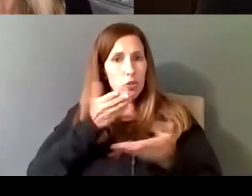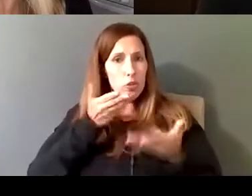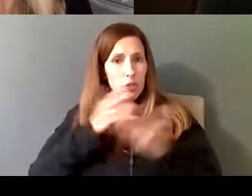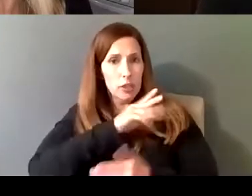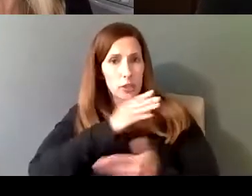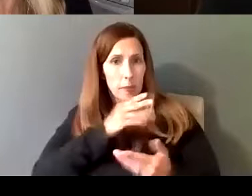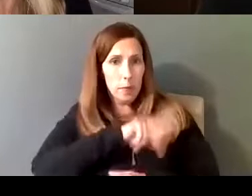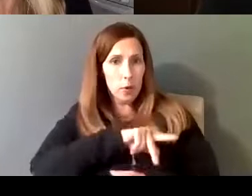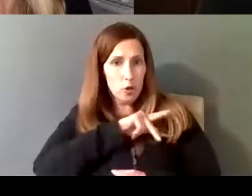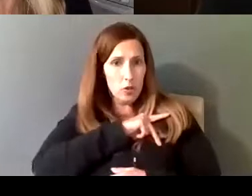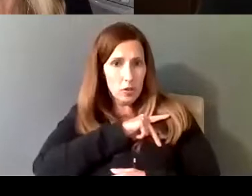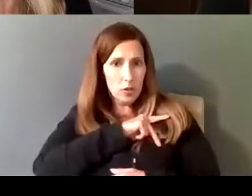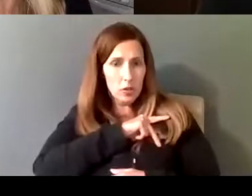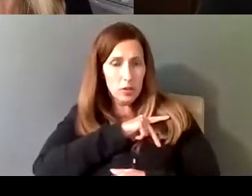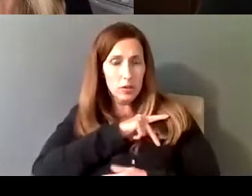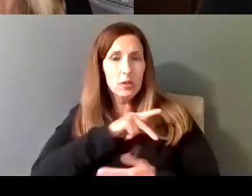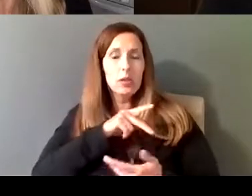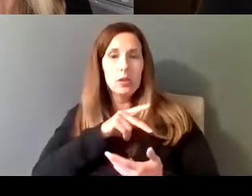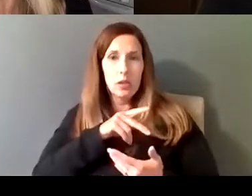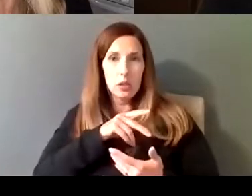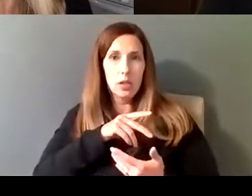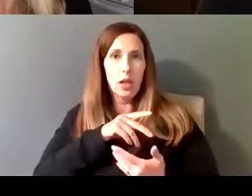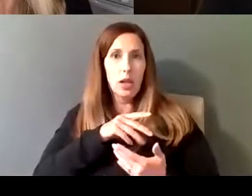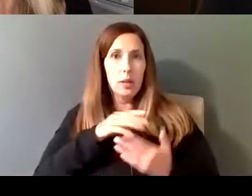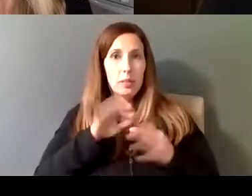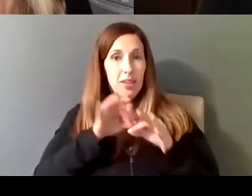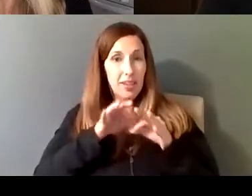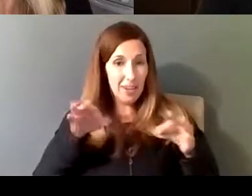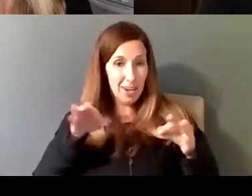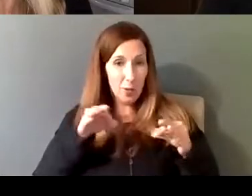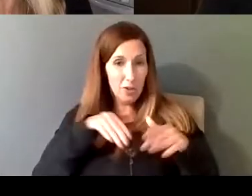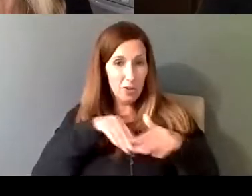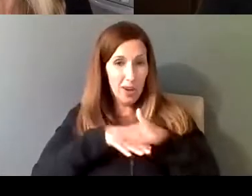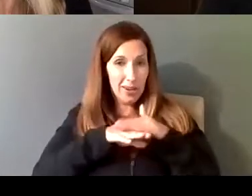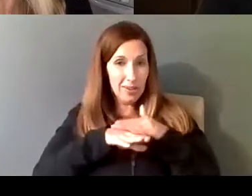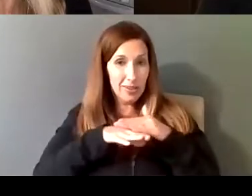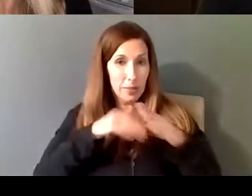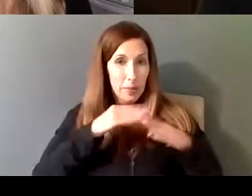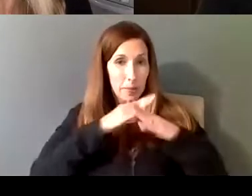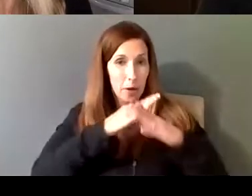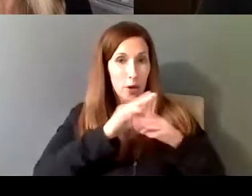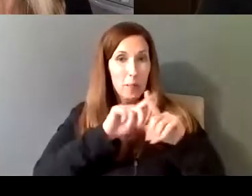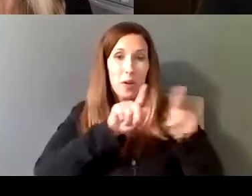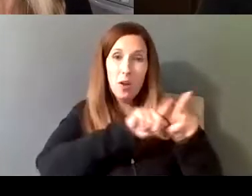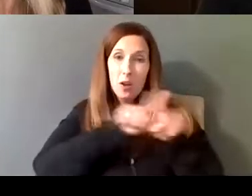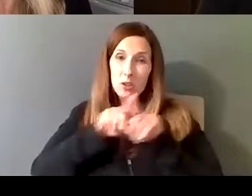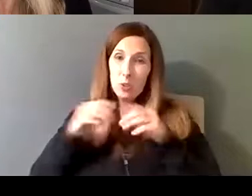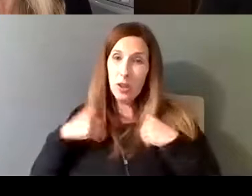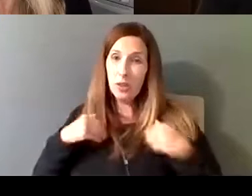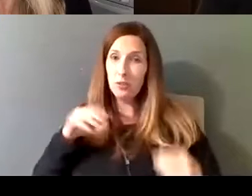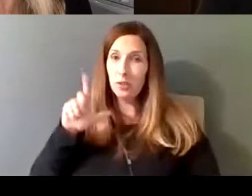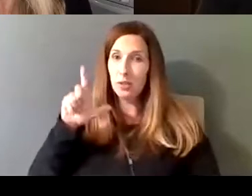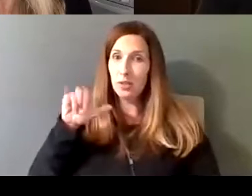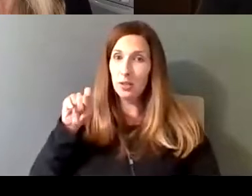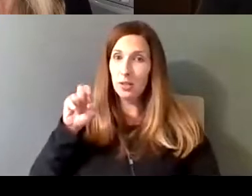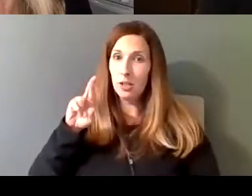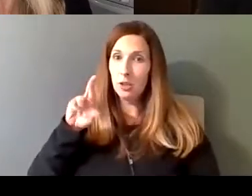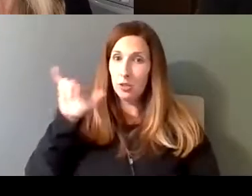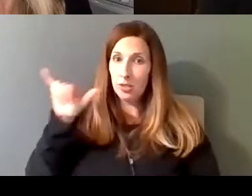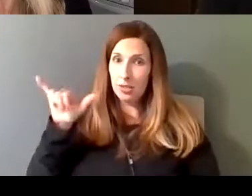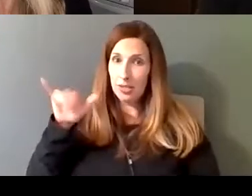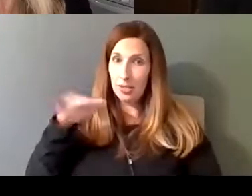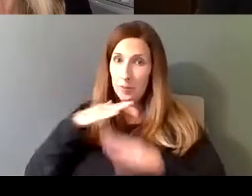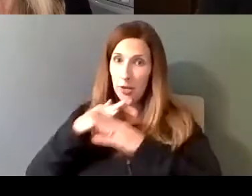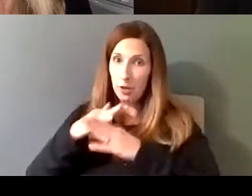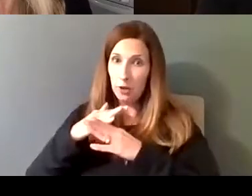not a language access barriers in the city, but there's also a literacy barrier within different groups. So a lot of people can't read and write